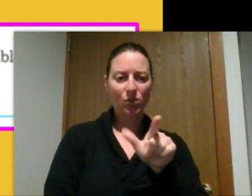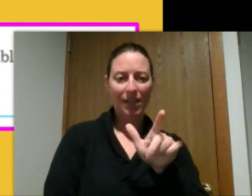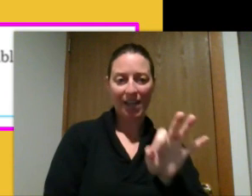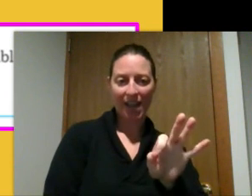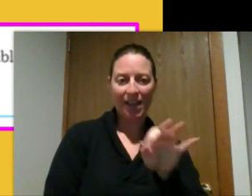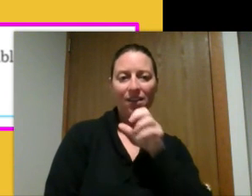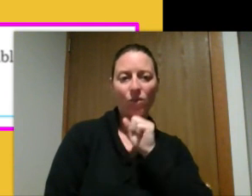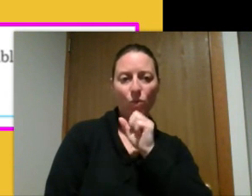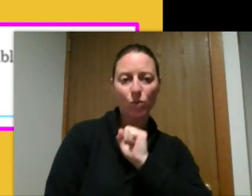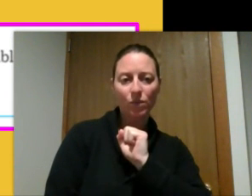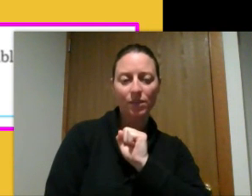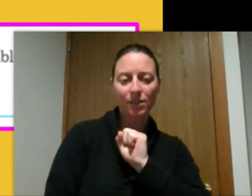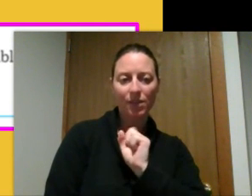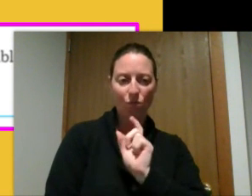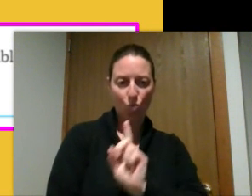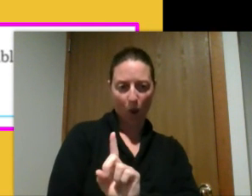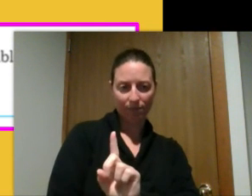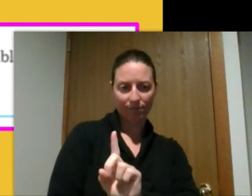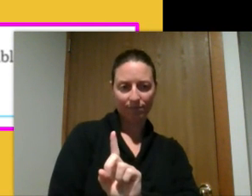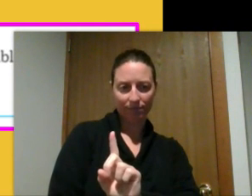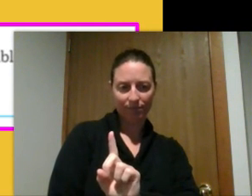old? And the answer is 1.